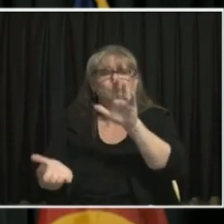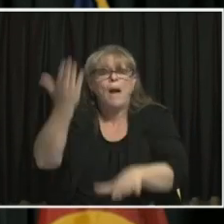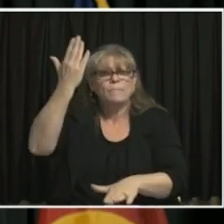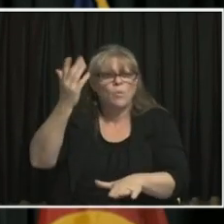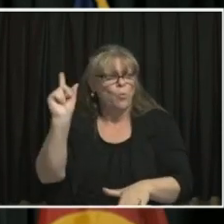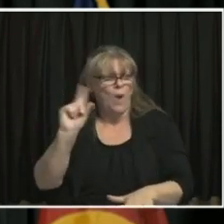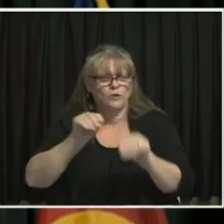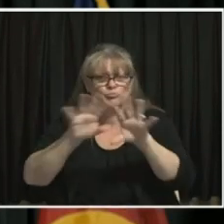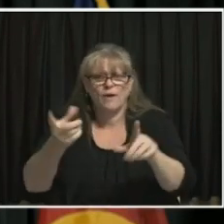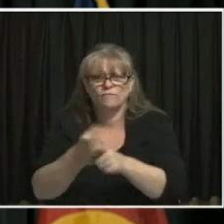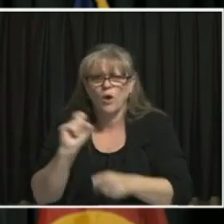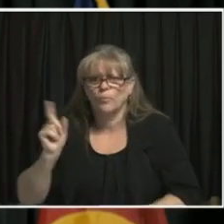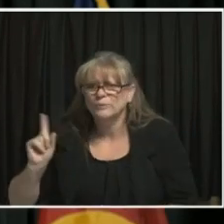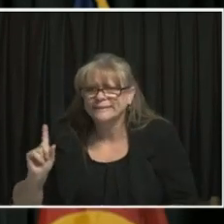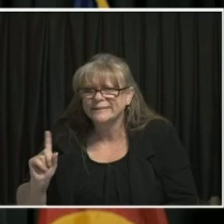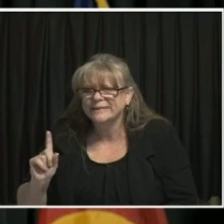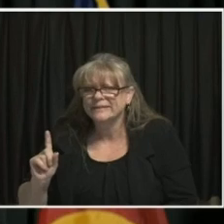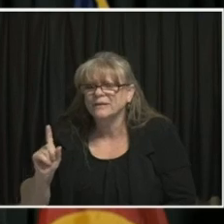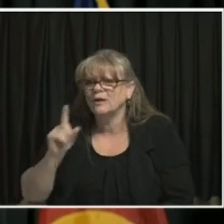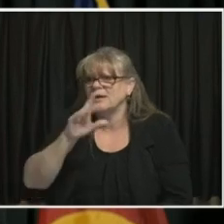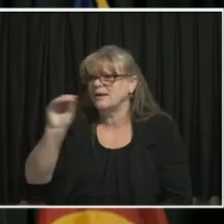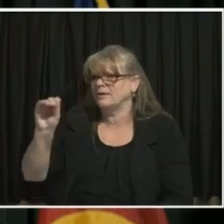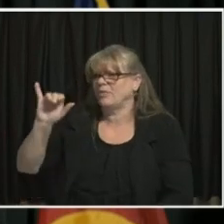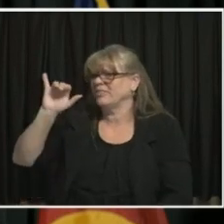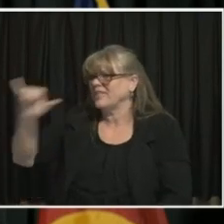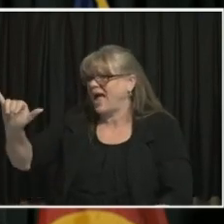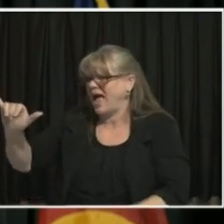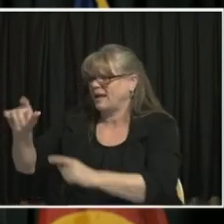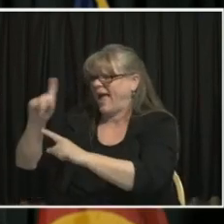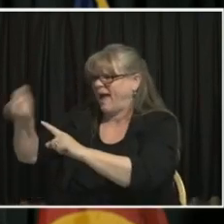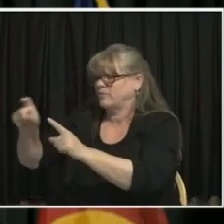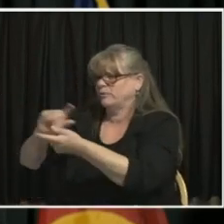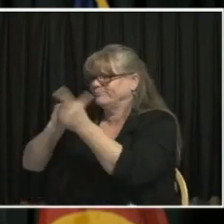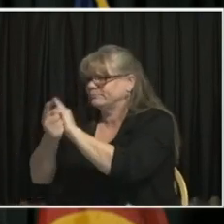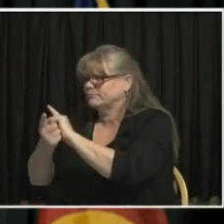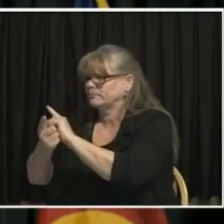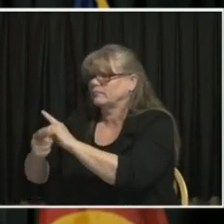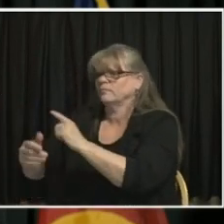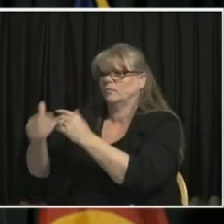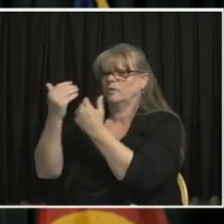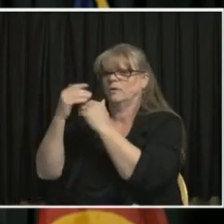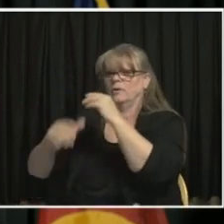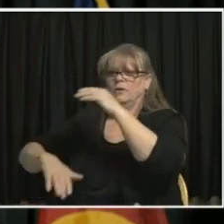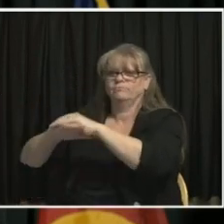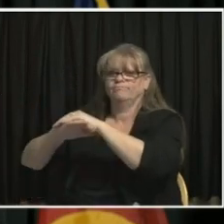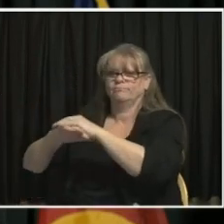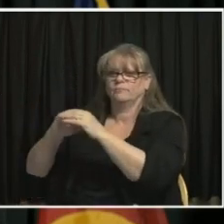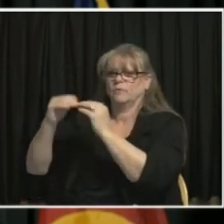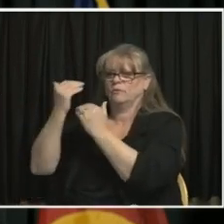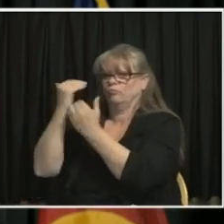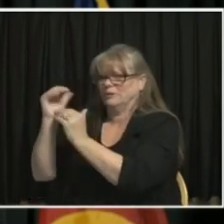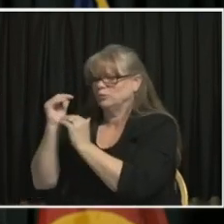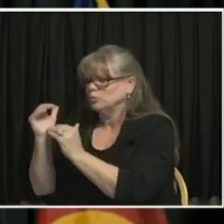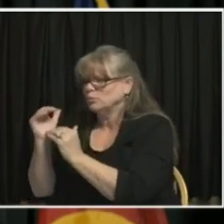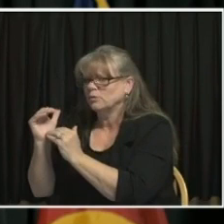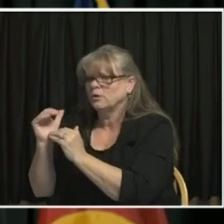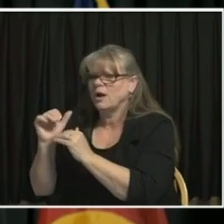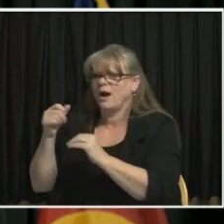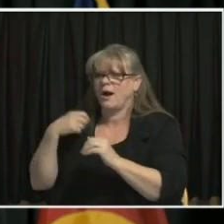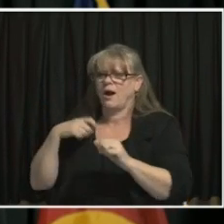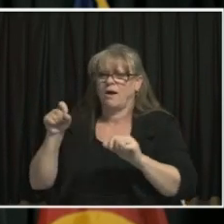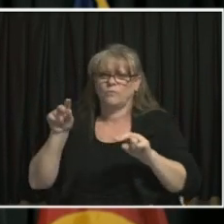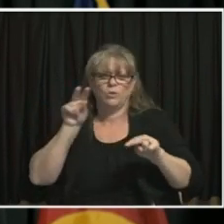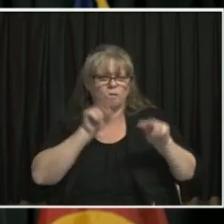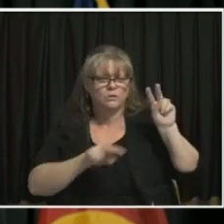succeed in reducing that viral infection rate? And this time around, we hope to have a lot more intelligence on that, a lot more visibility into that because of the tracking and